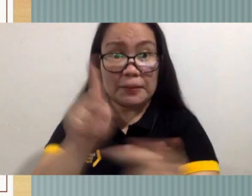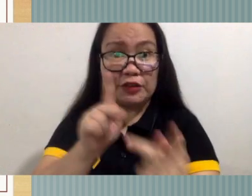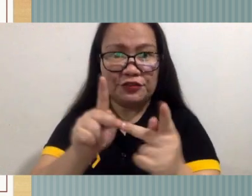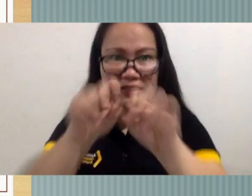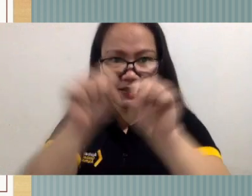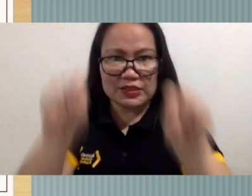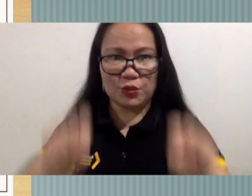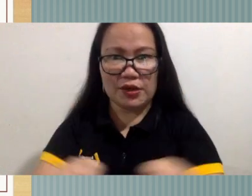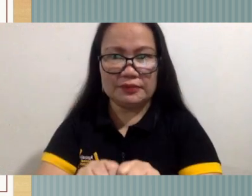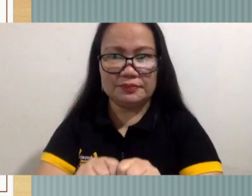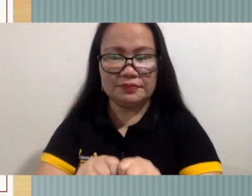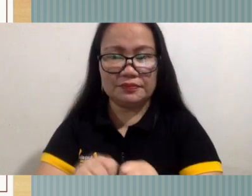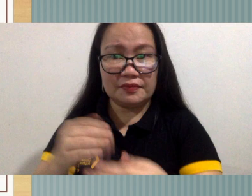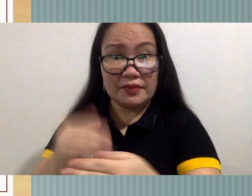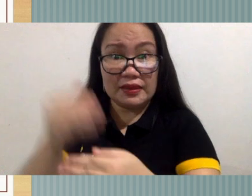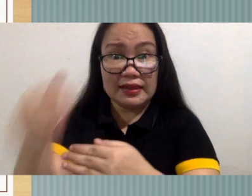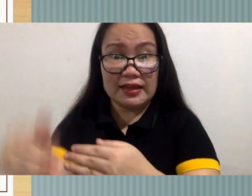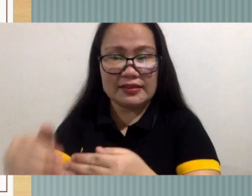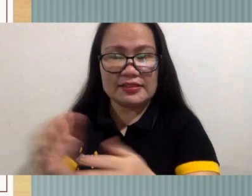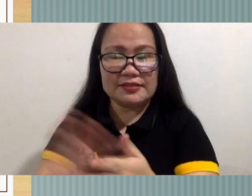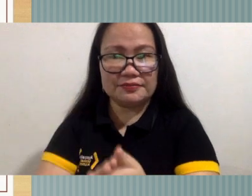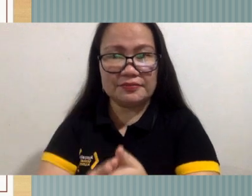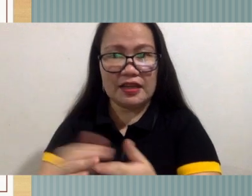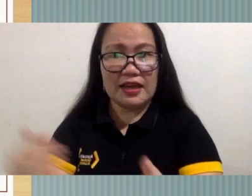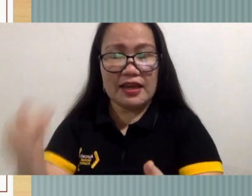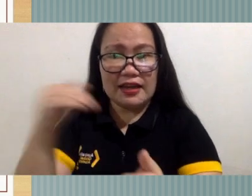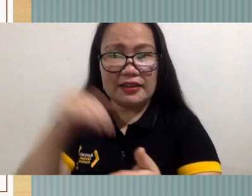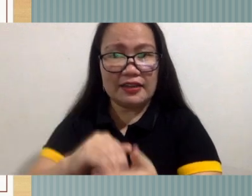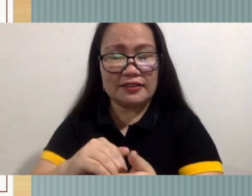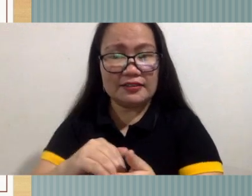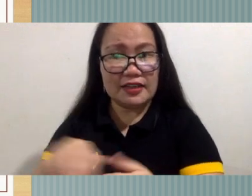or negative 7.